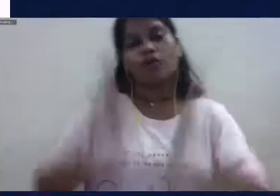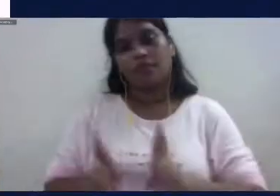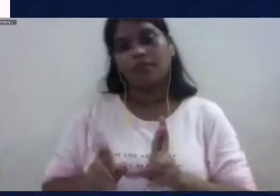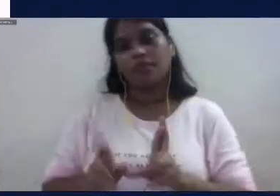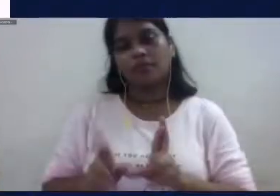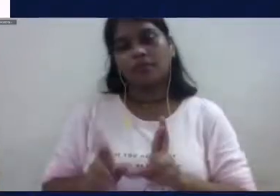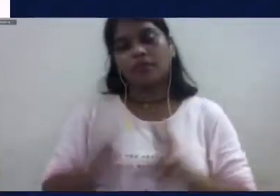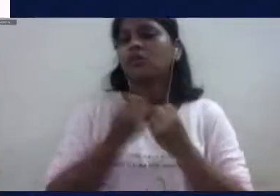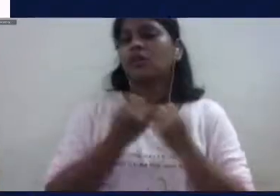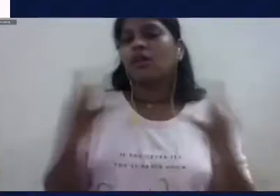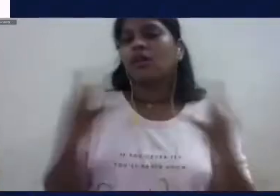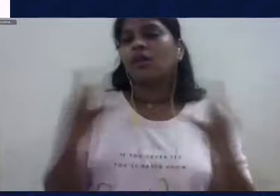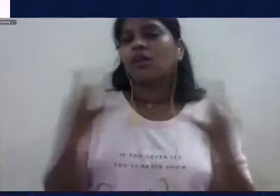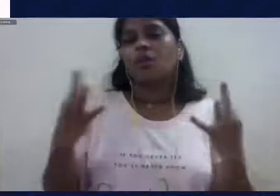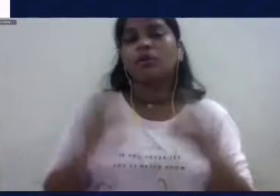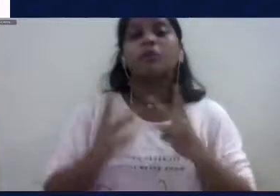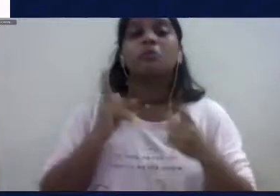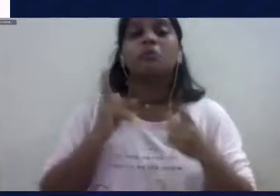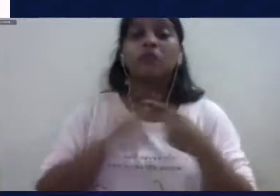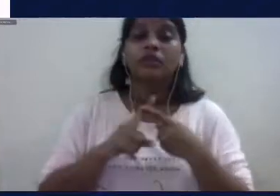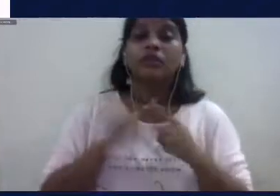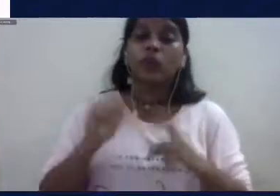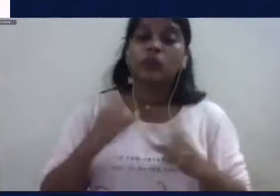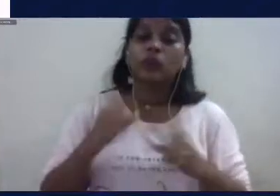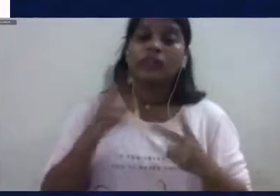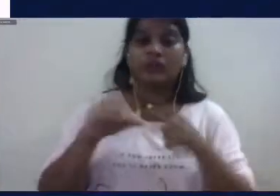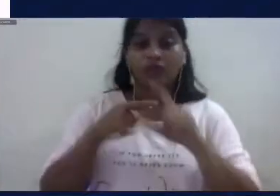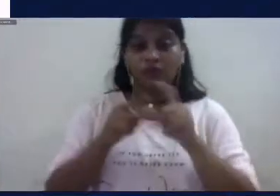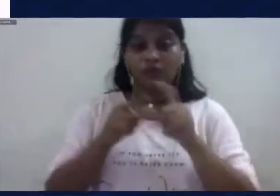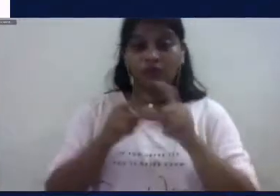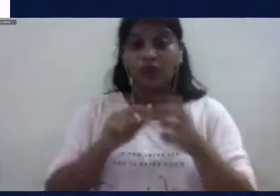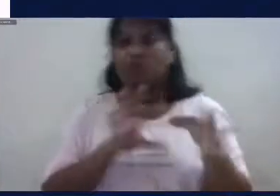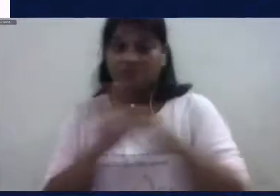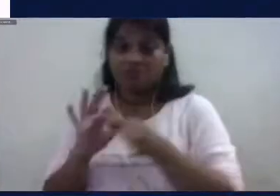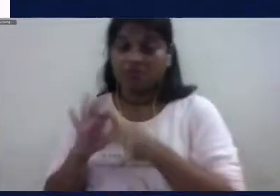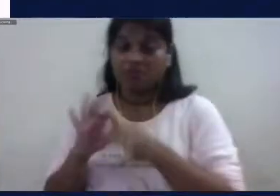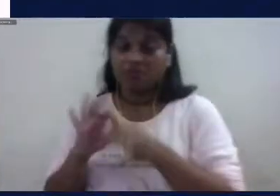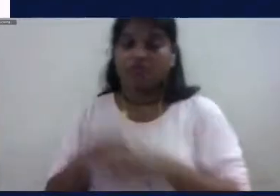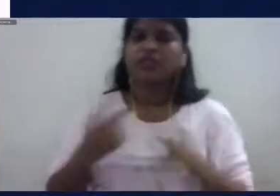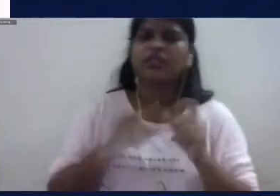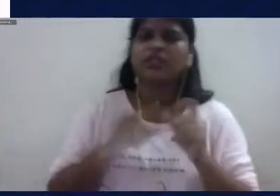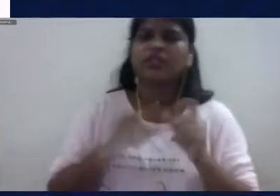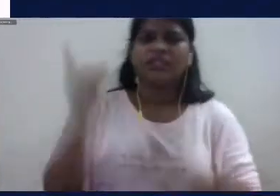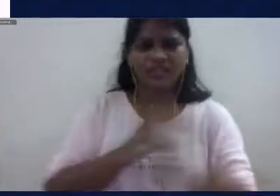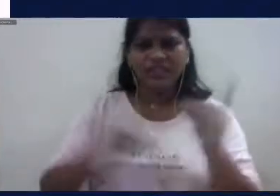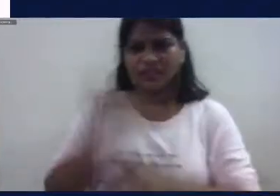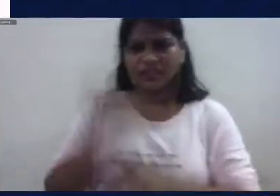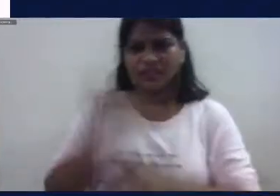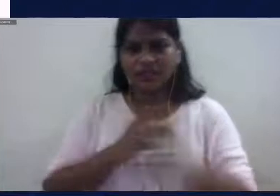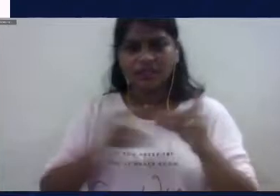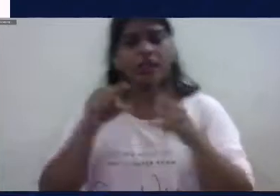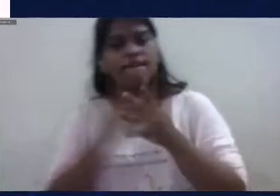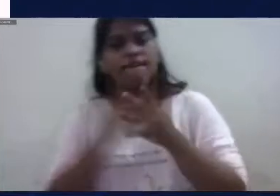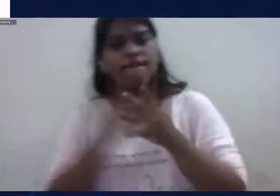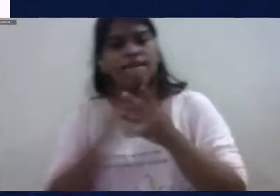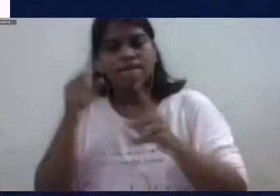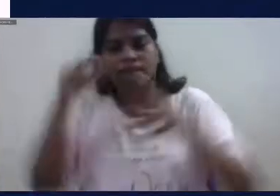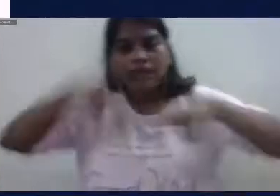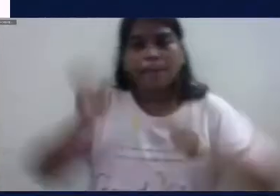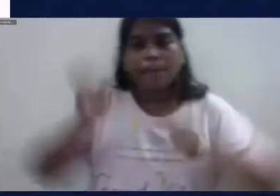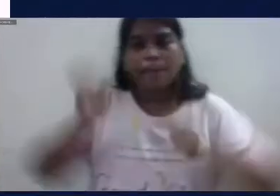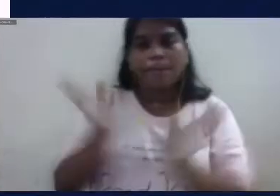are numbers plus also value driven. What is design? Design is the intent behind an outcome,